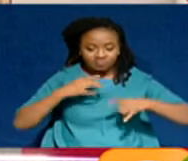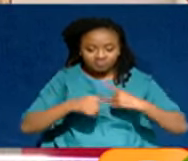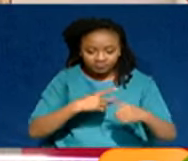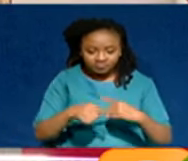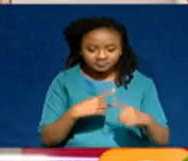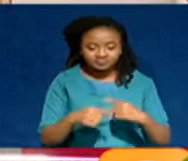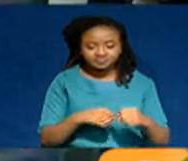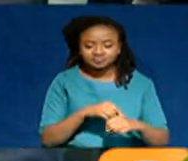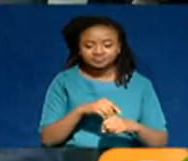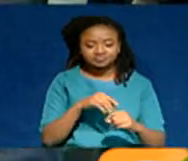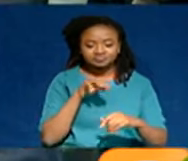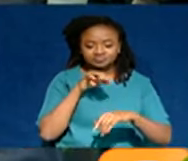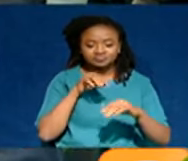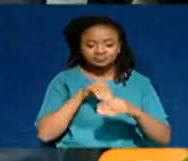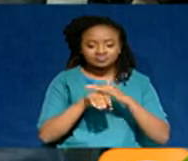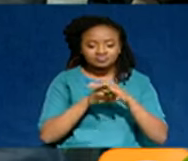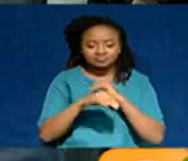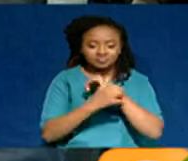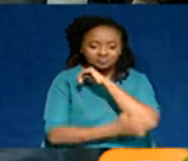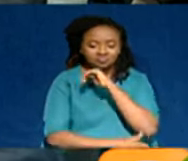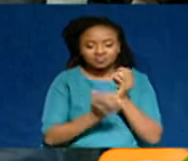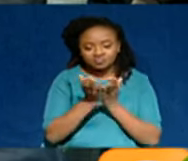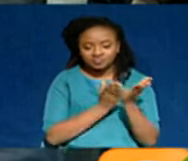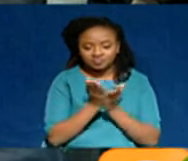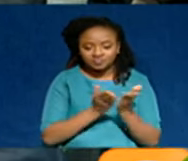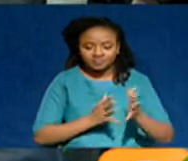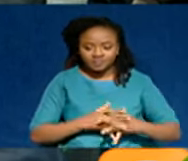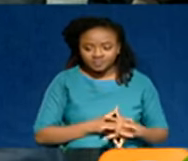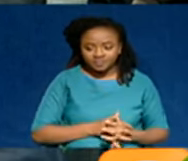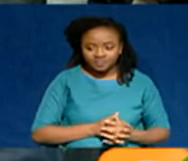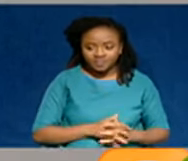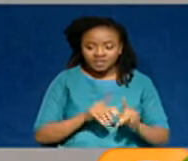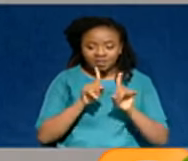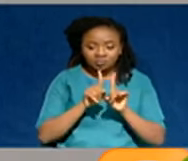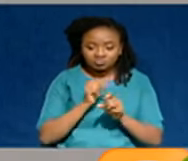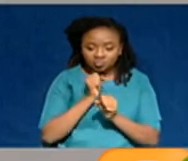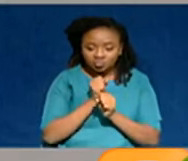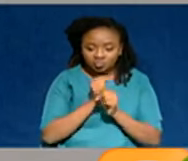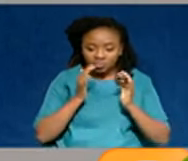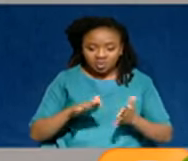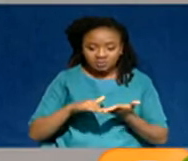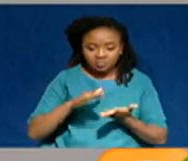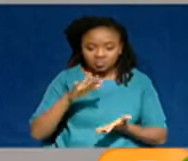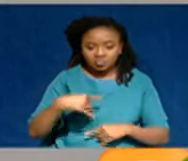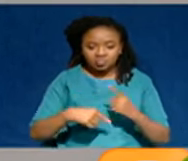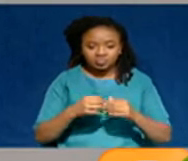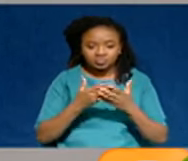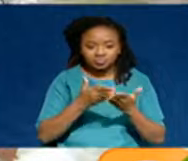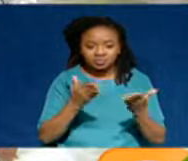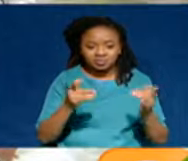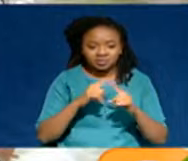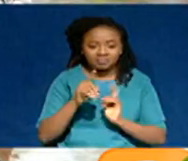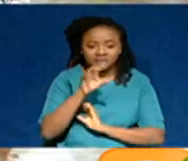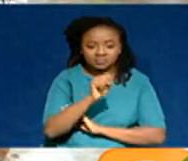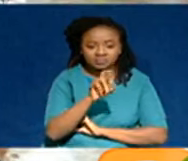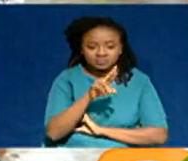poor service delivery. Apart from the overwhelming increase in the number of employees, SRC listed hefty allowances,